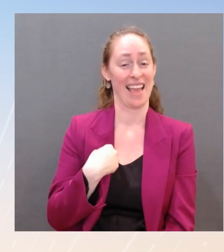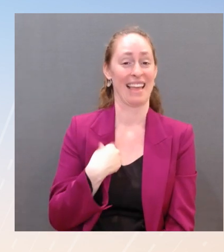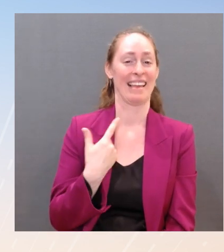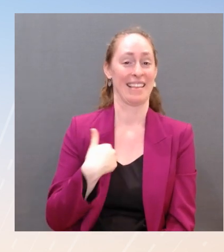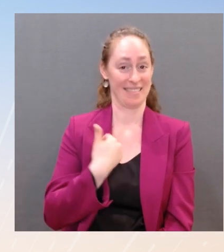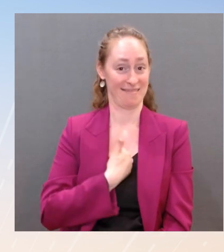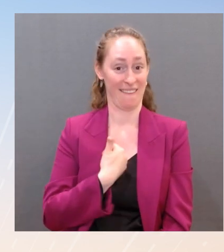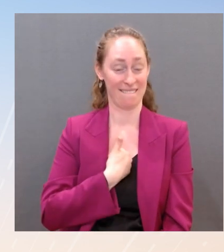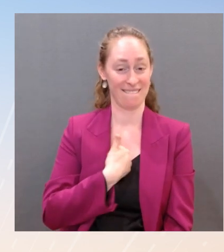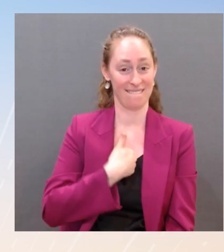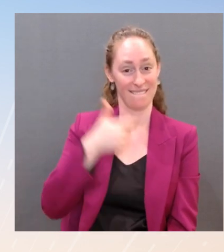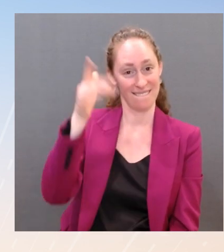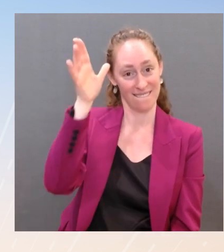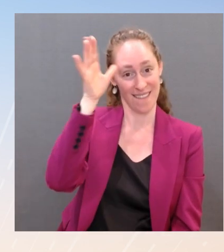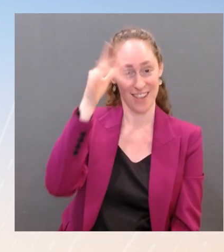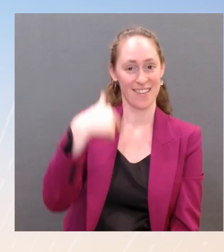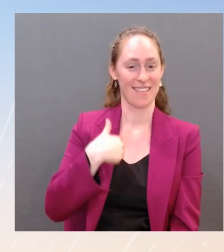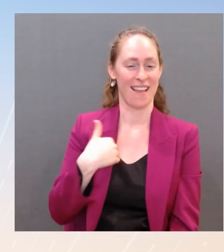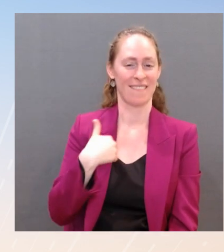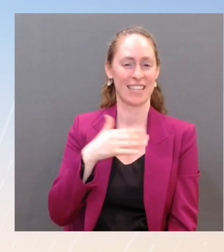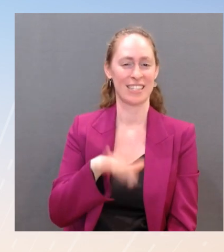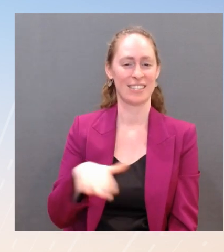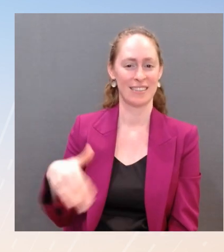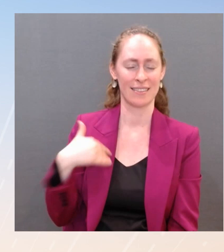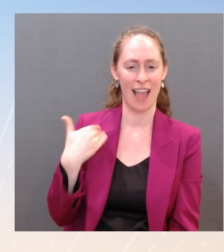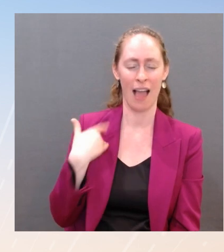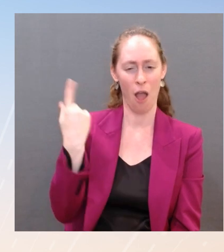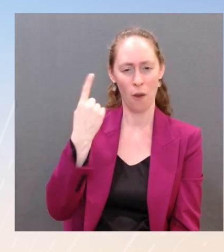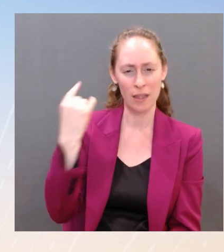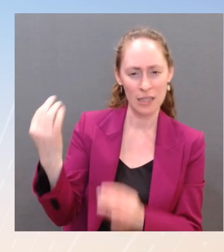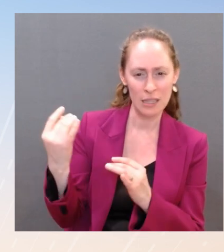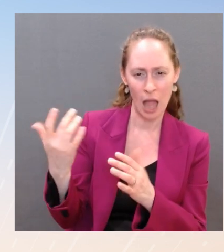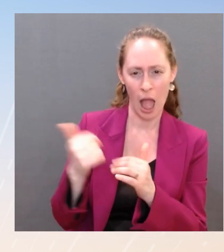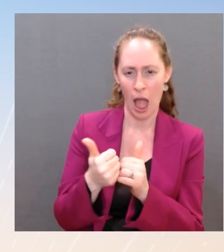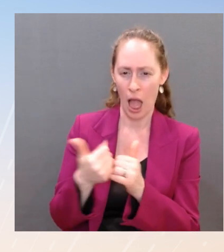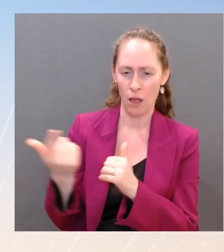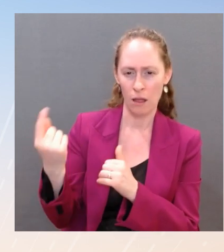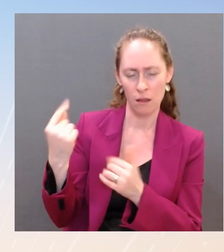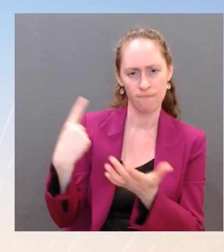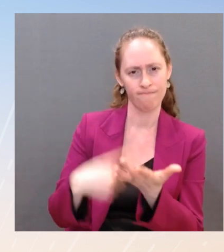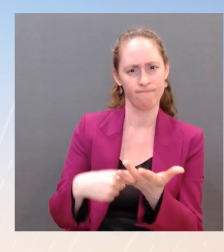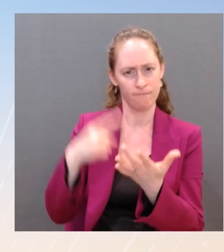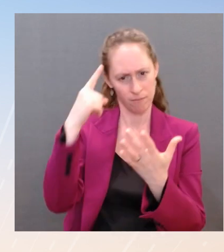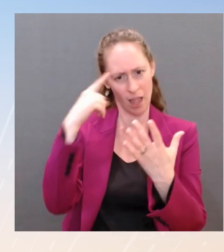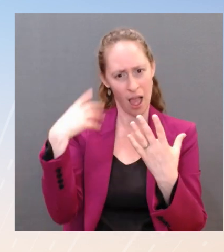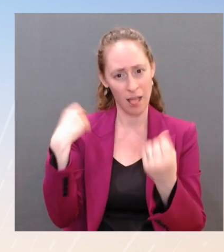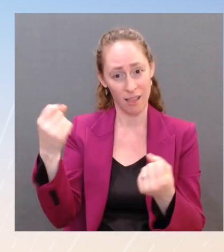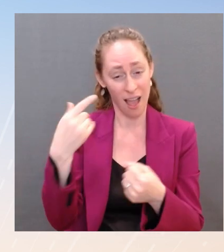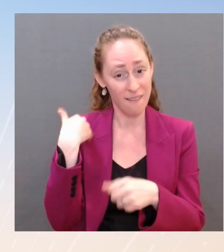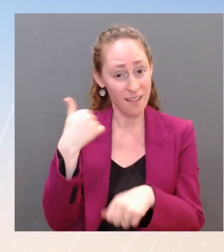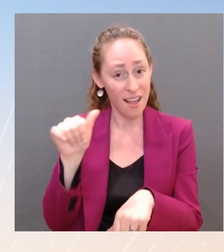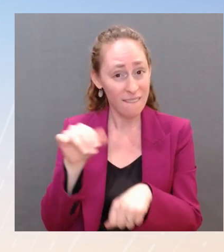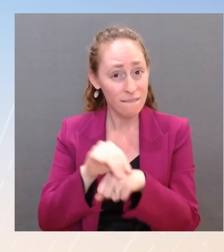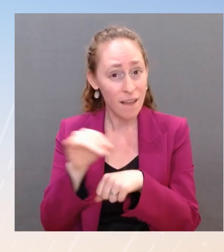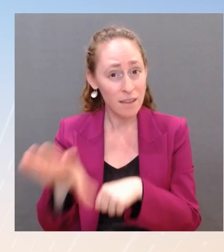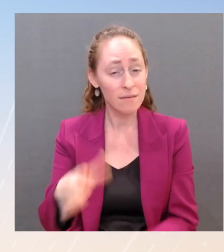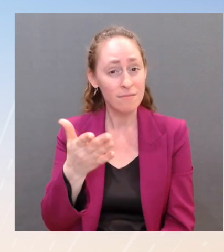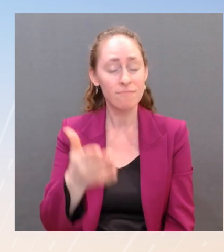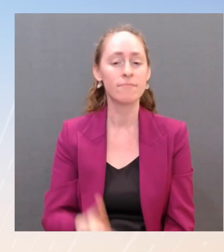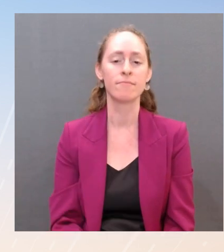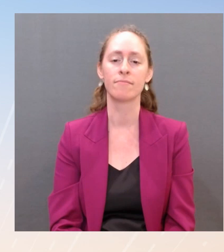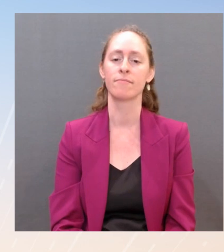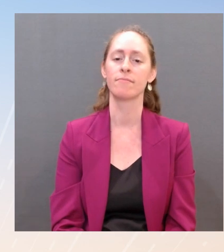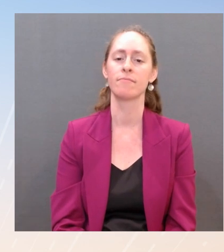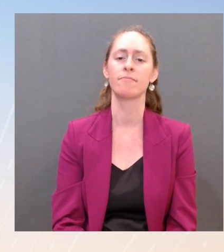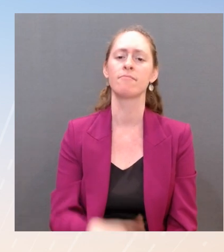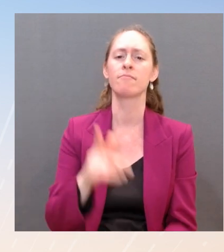trying to think of, how do I talk to them about mental health? So can you give us some advice? Like when you think about your kids, how did you start those